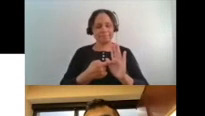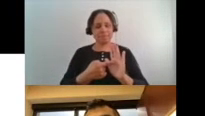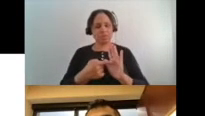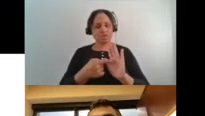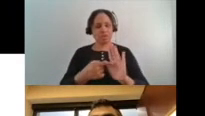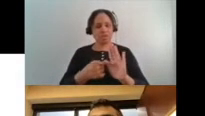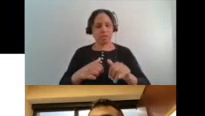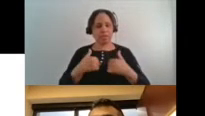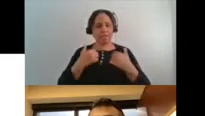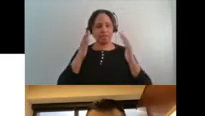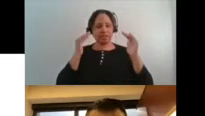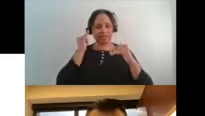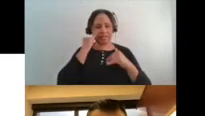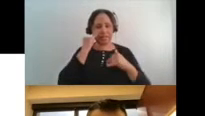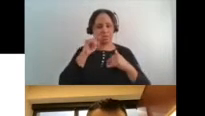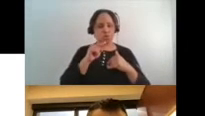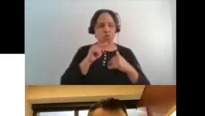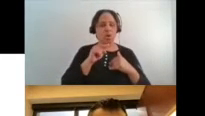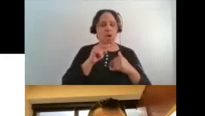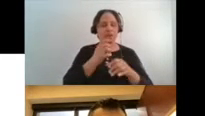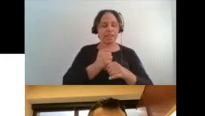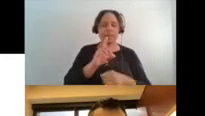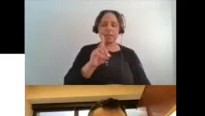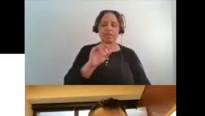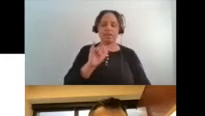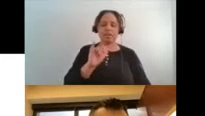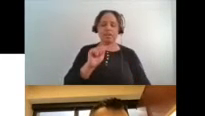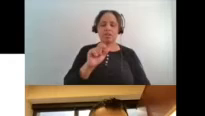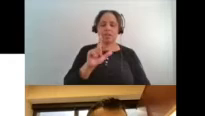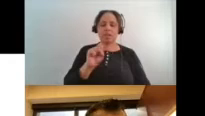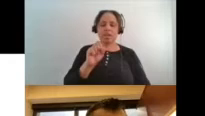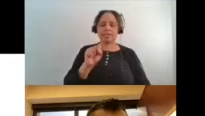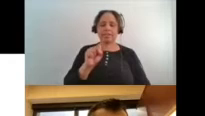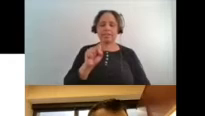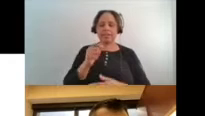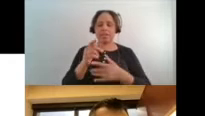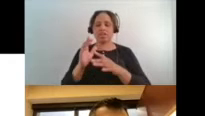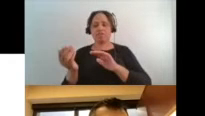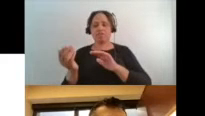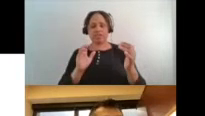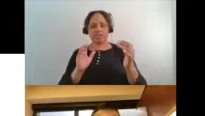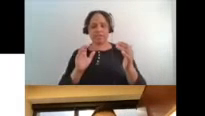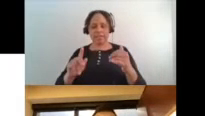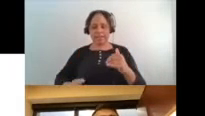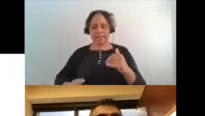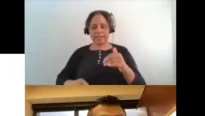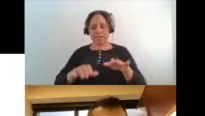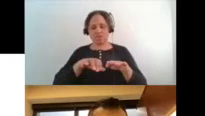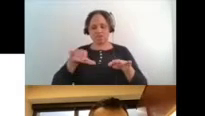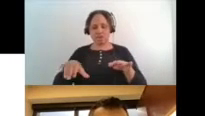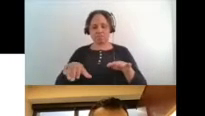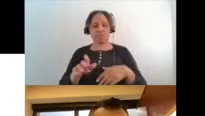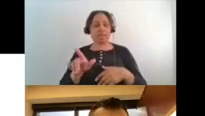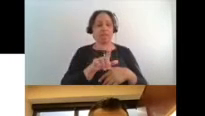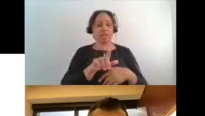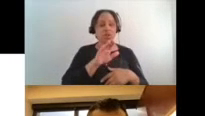dialysis versus getting a kidney transplant. On the left will be your age, okay, with the top being the youngest age, 20